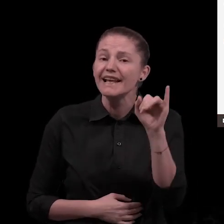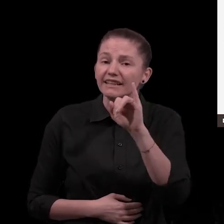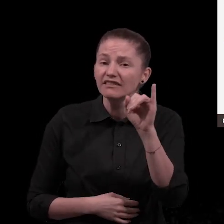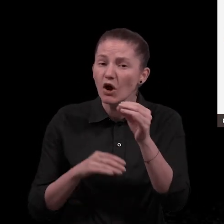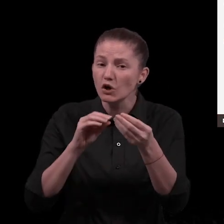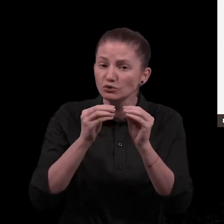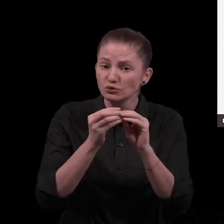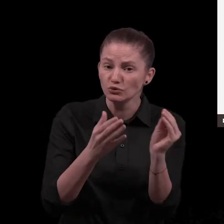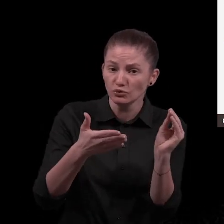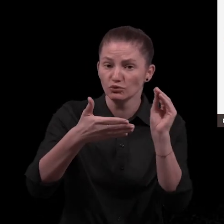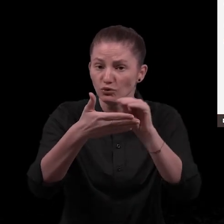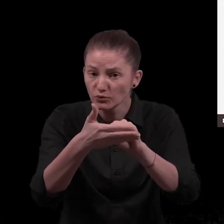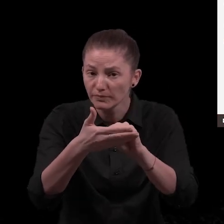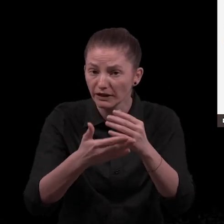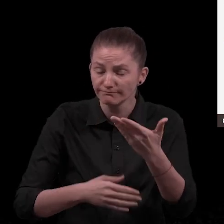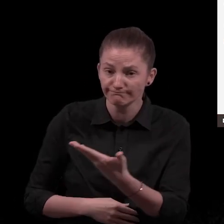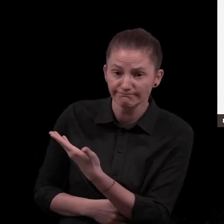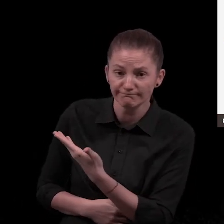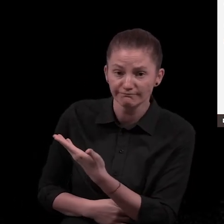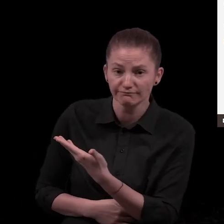storage.